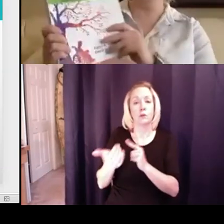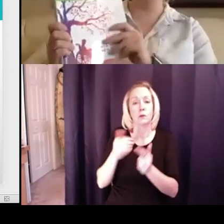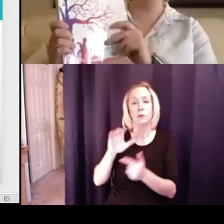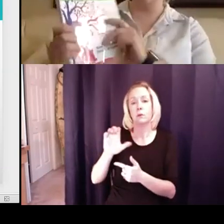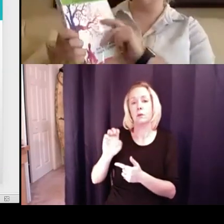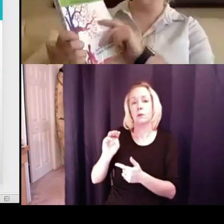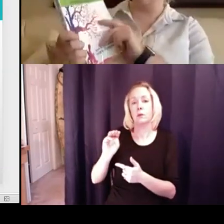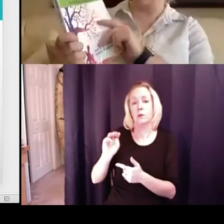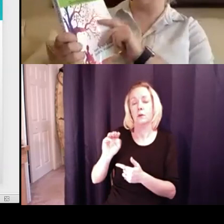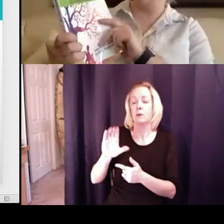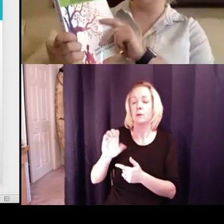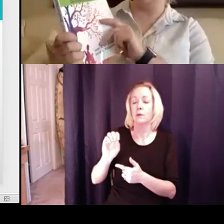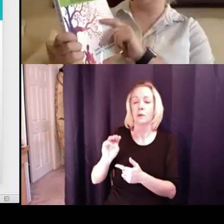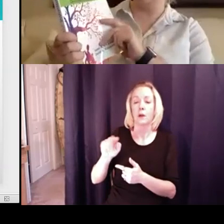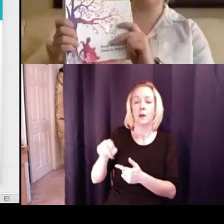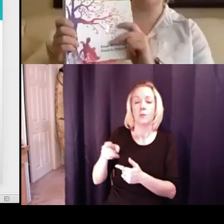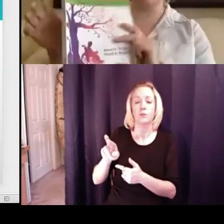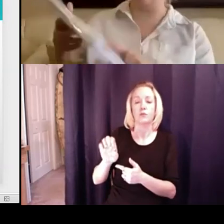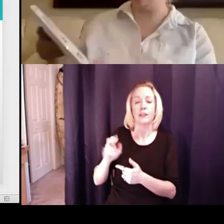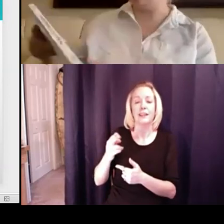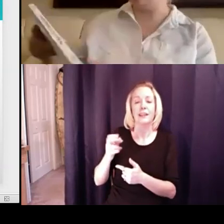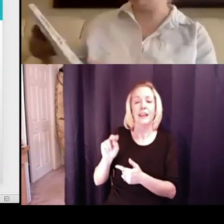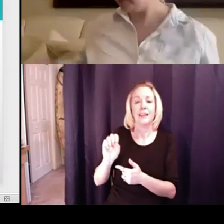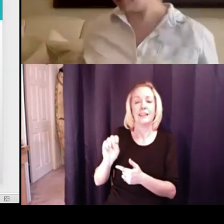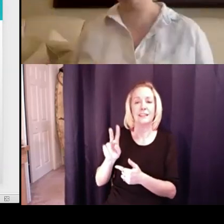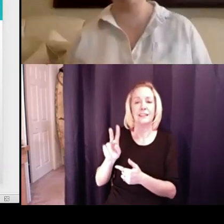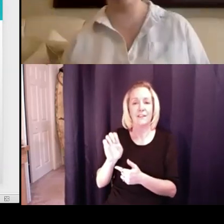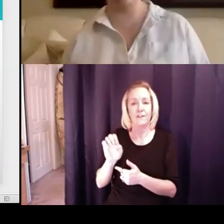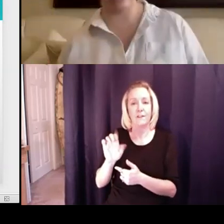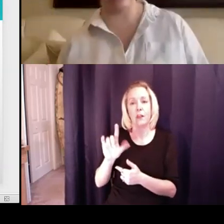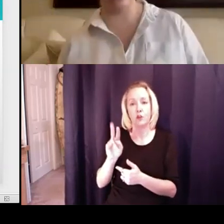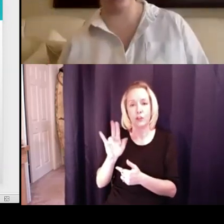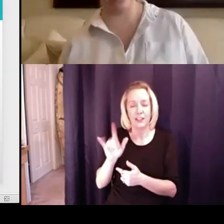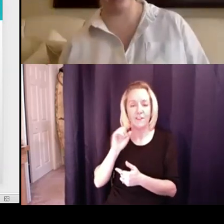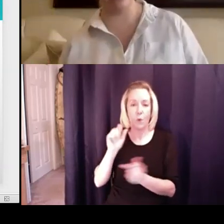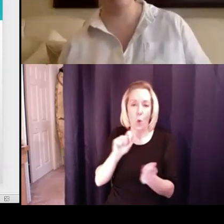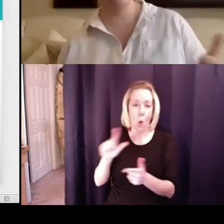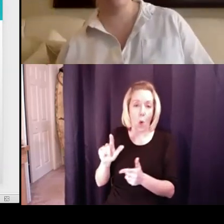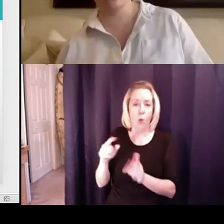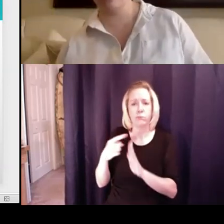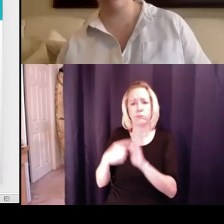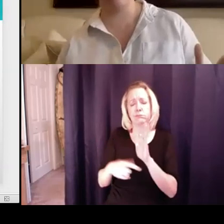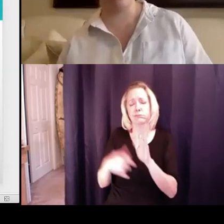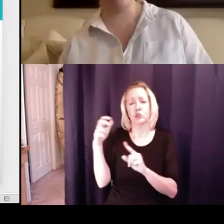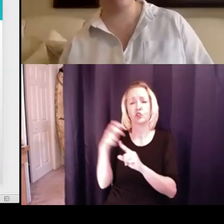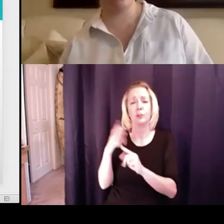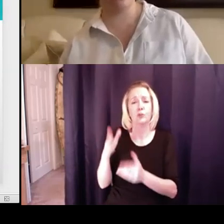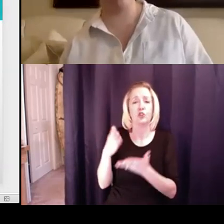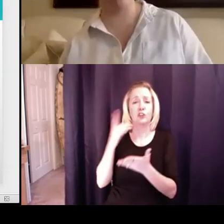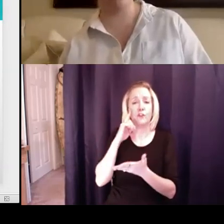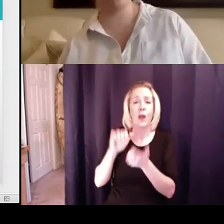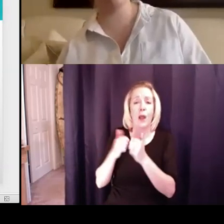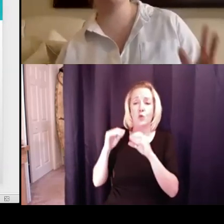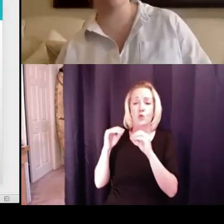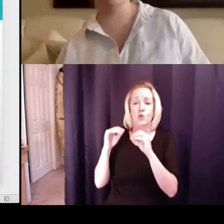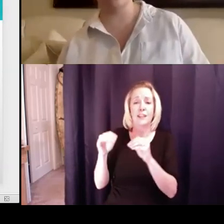And they have really great suggestions for teaching students with significant disabilities to read and write, including vision impairments,